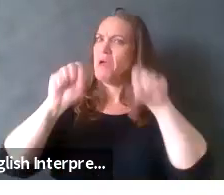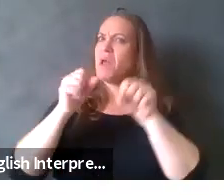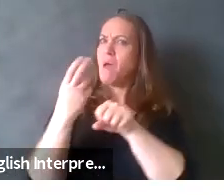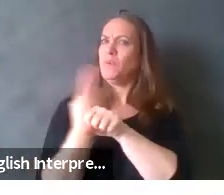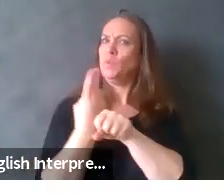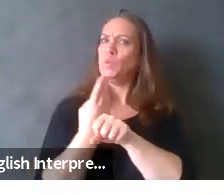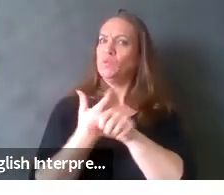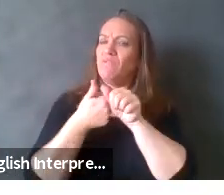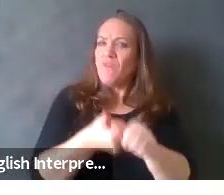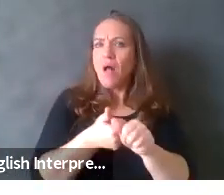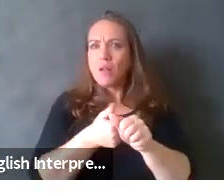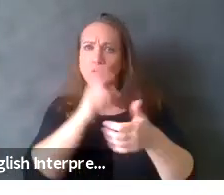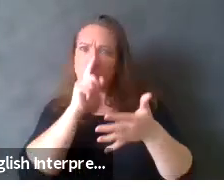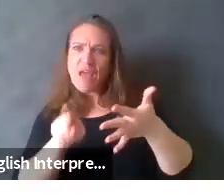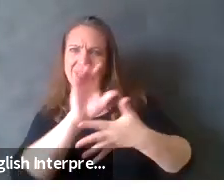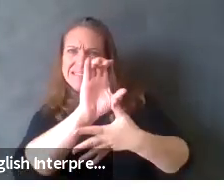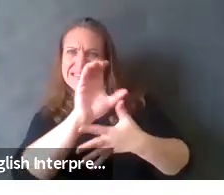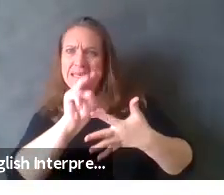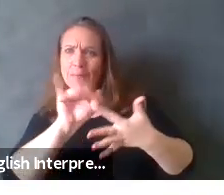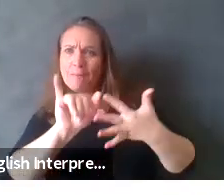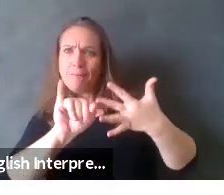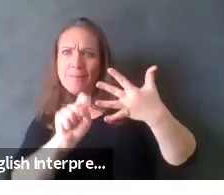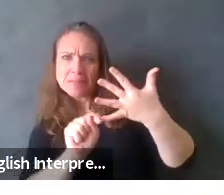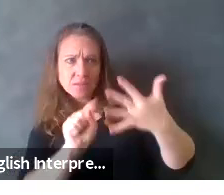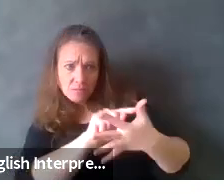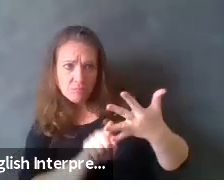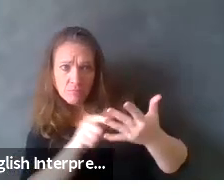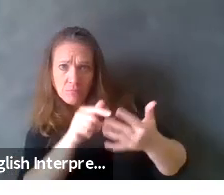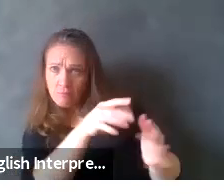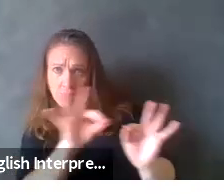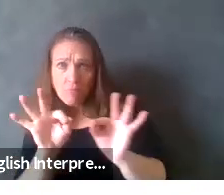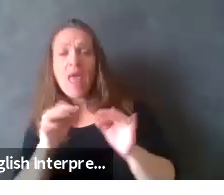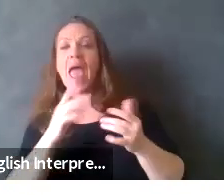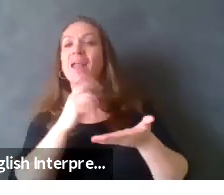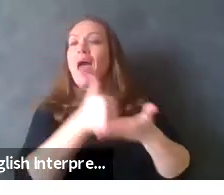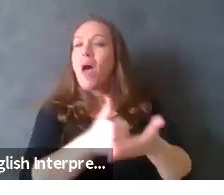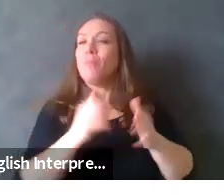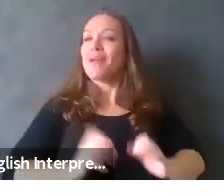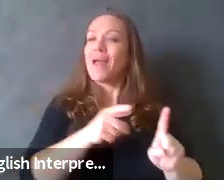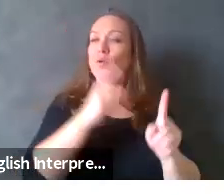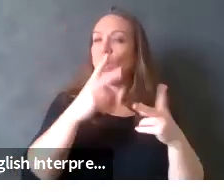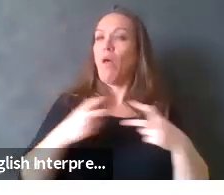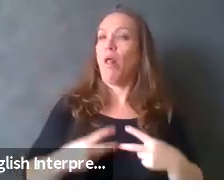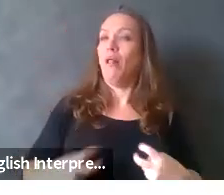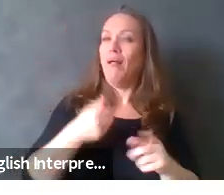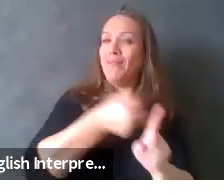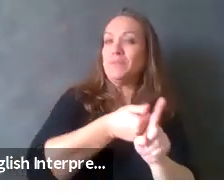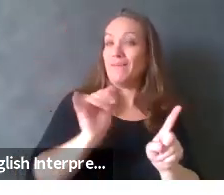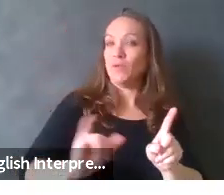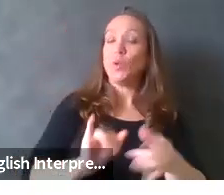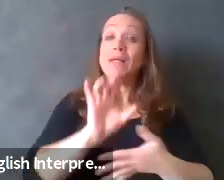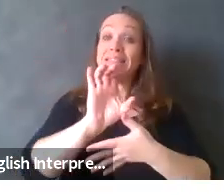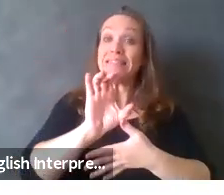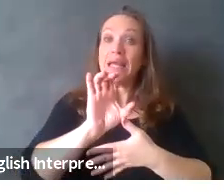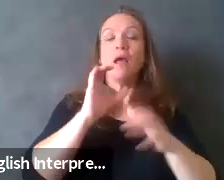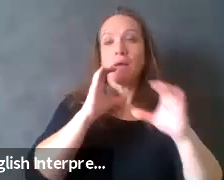discern the needs of the clients and to help the clients really identify their own needs. So C is for communication, M is